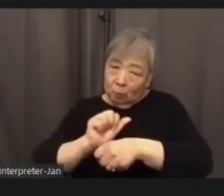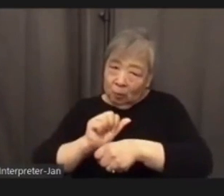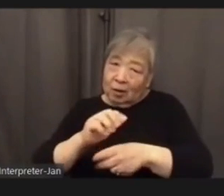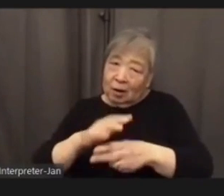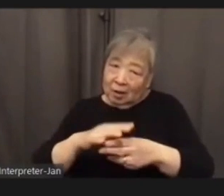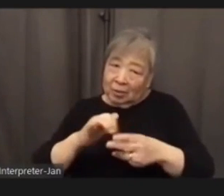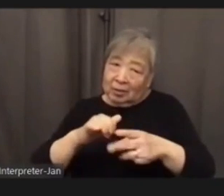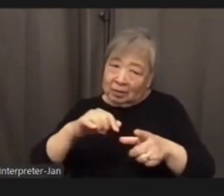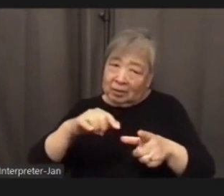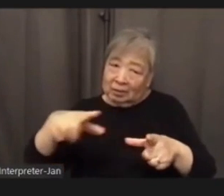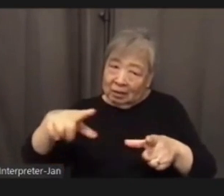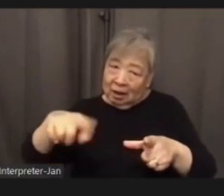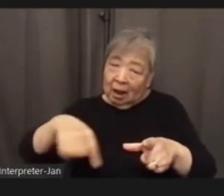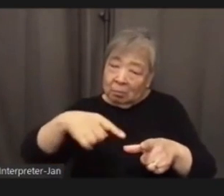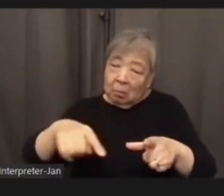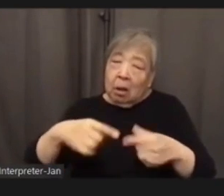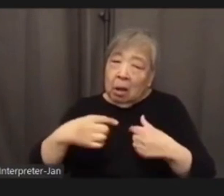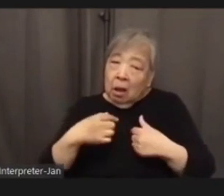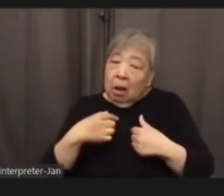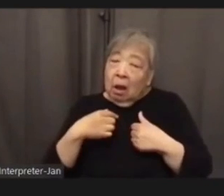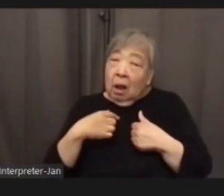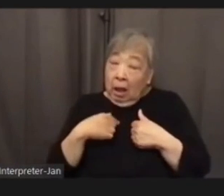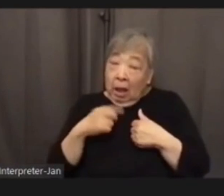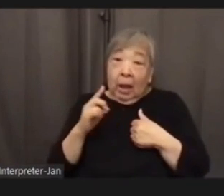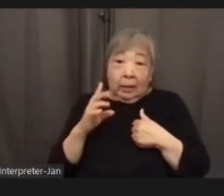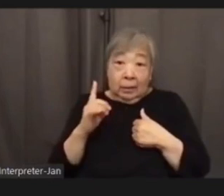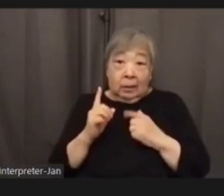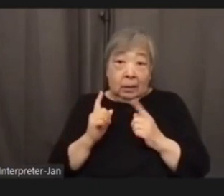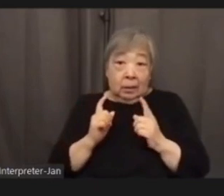it's not to say I didn't contribute, because I did,